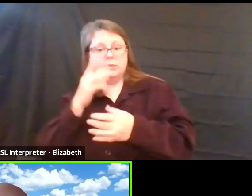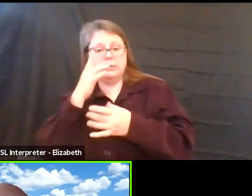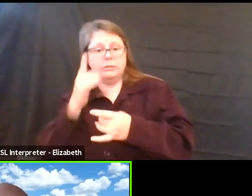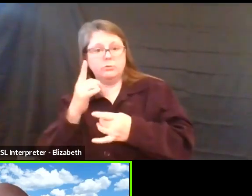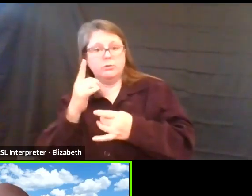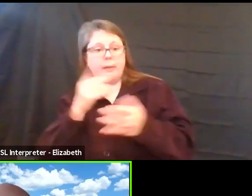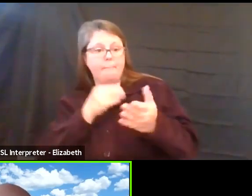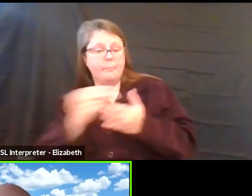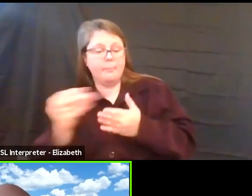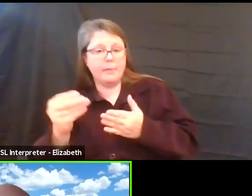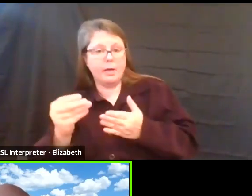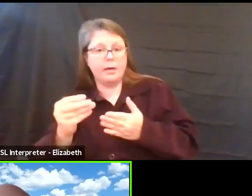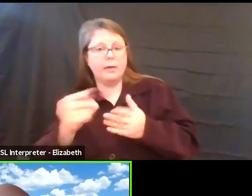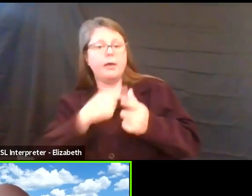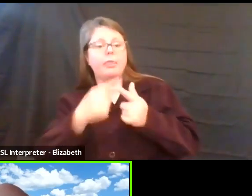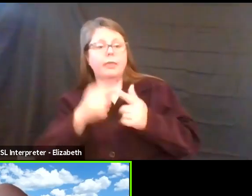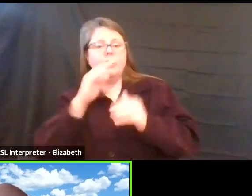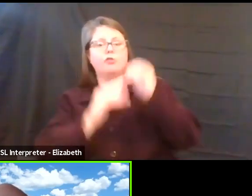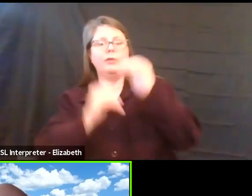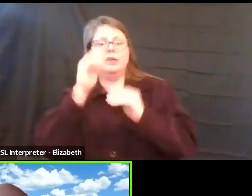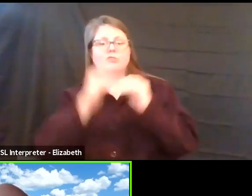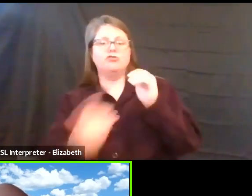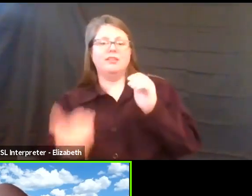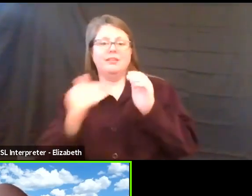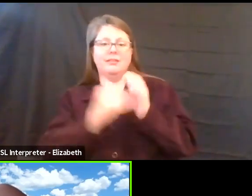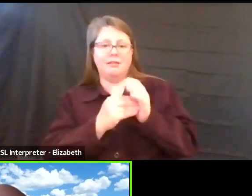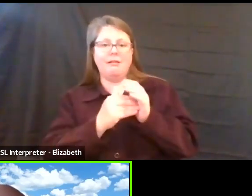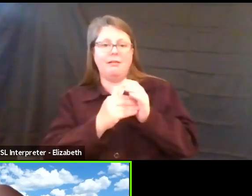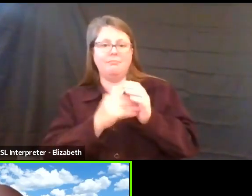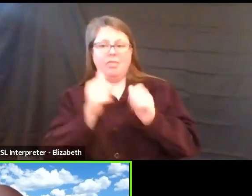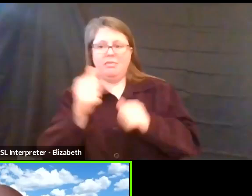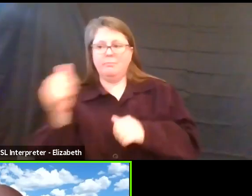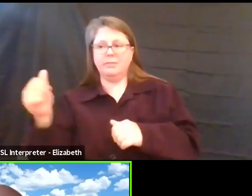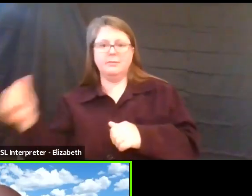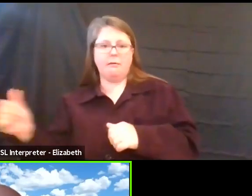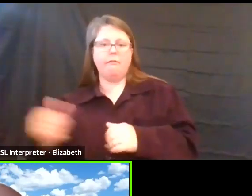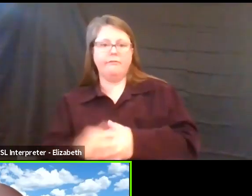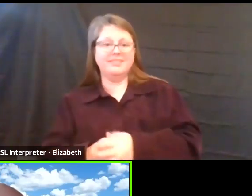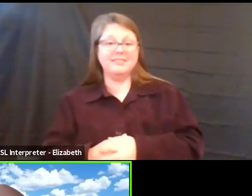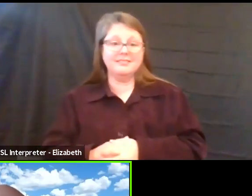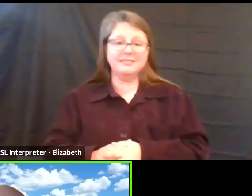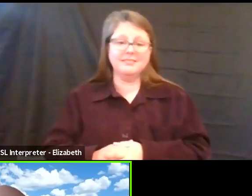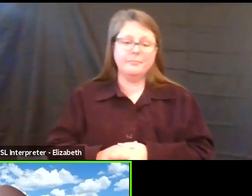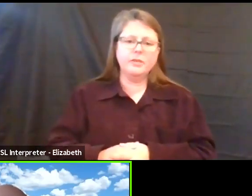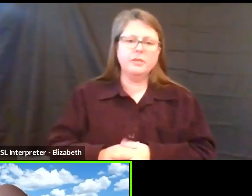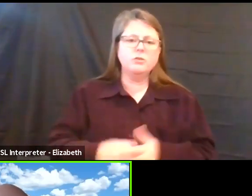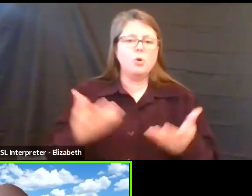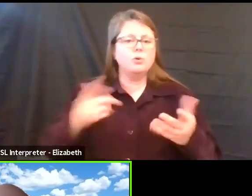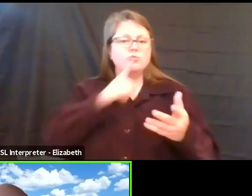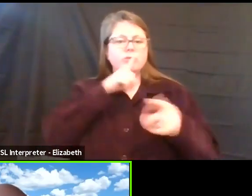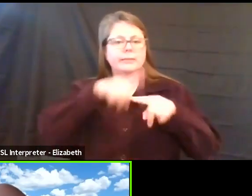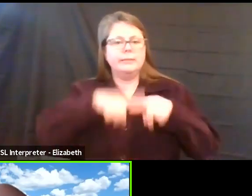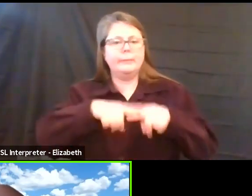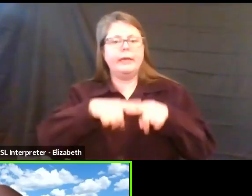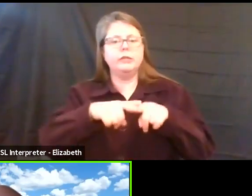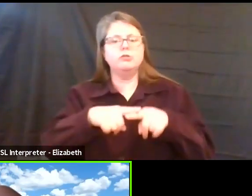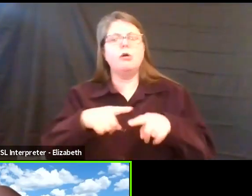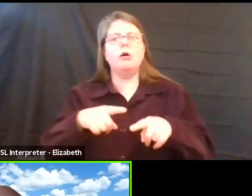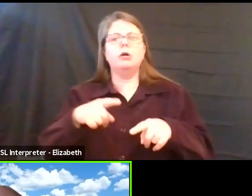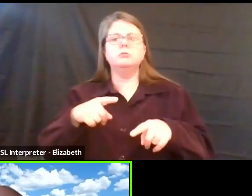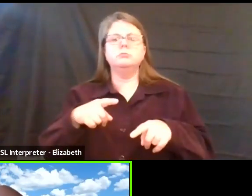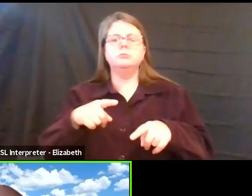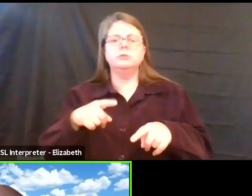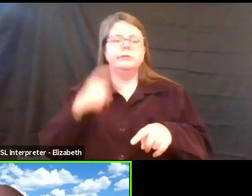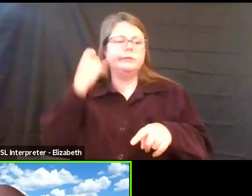parks themselves. So there's just a strong interest, whether it's a current owner or a potentially new owner,